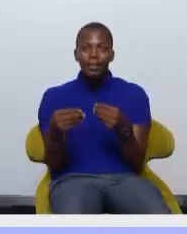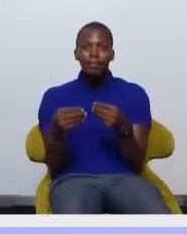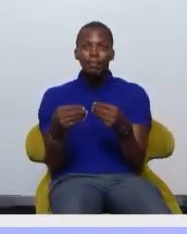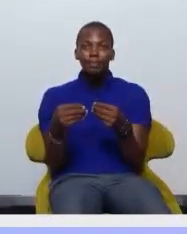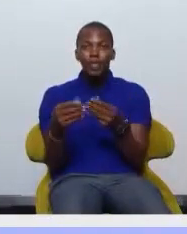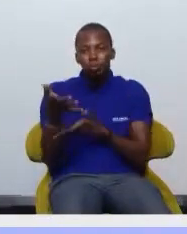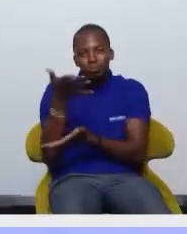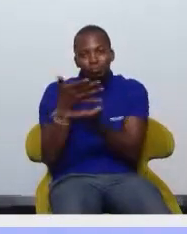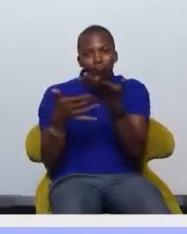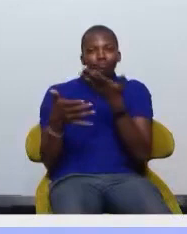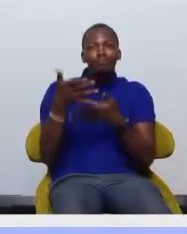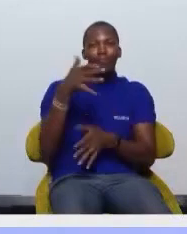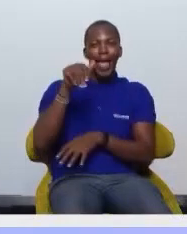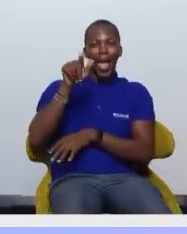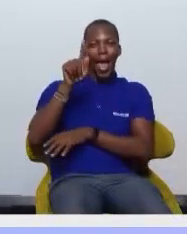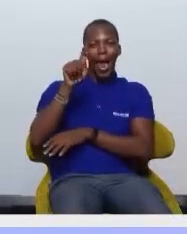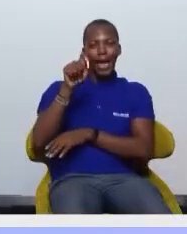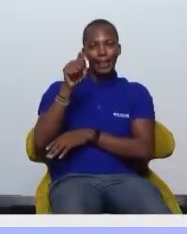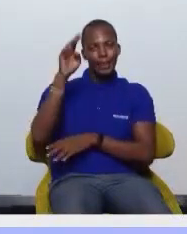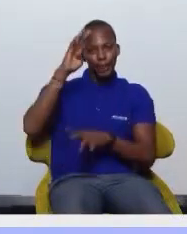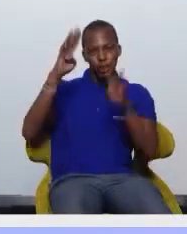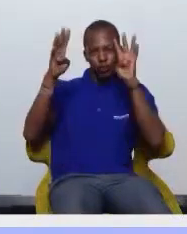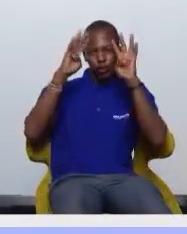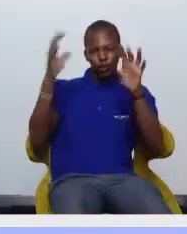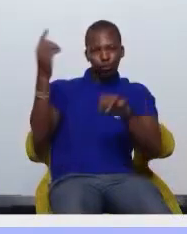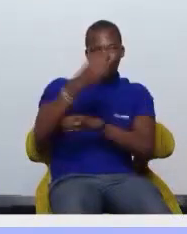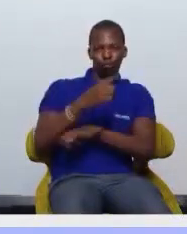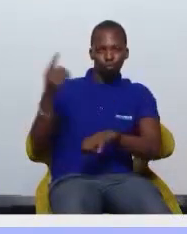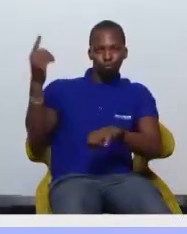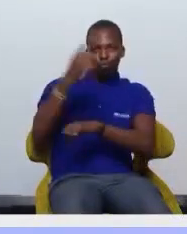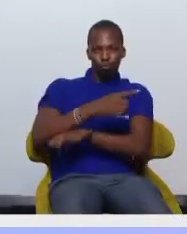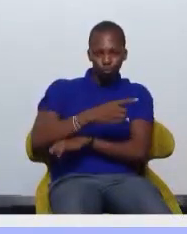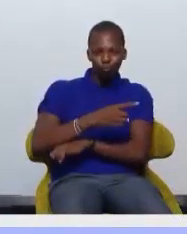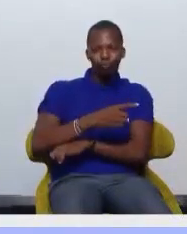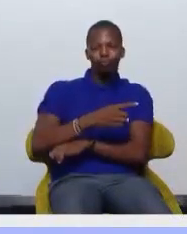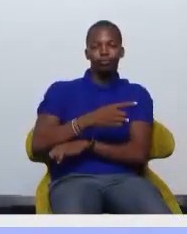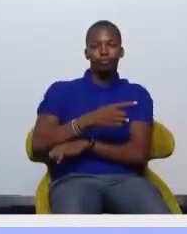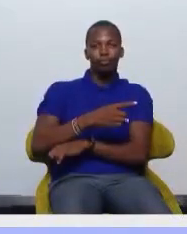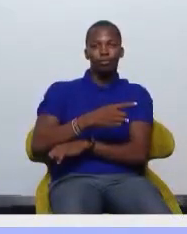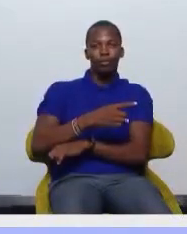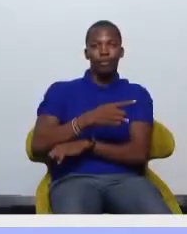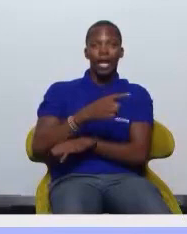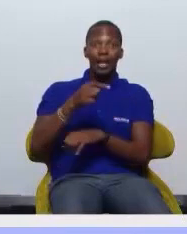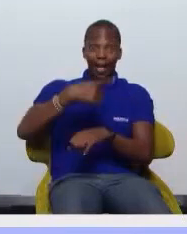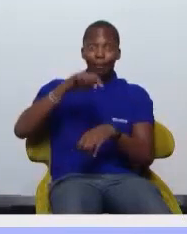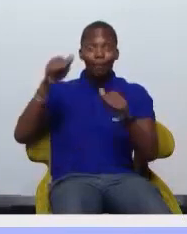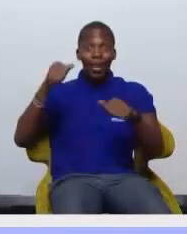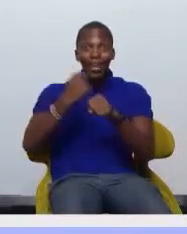who interact with AT innovation on a day-to-day basis. And we can't do this